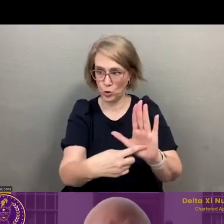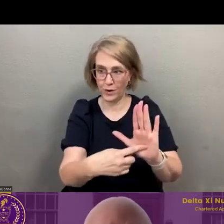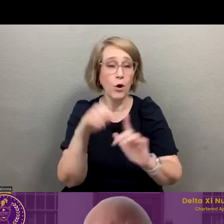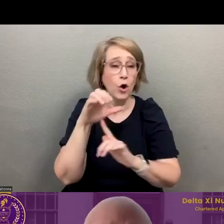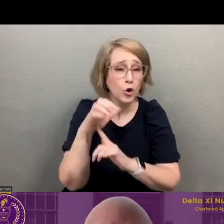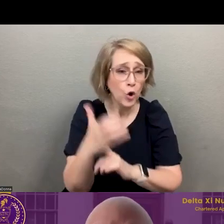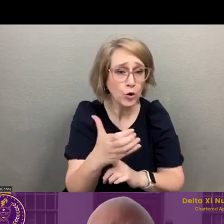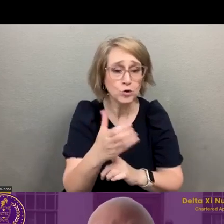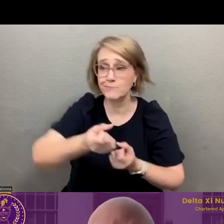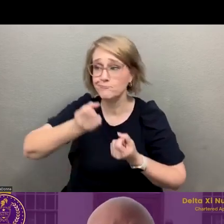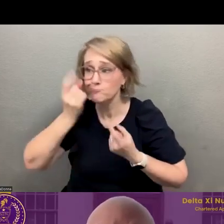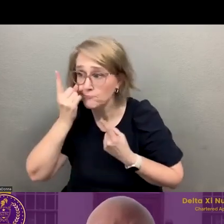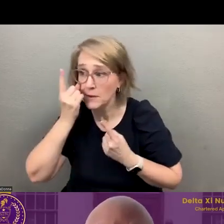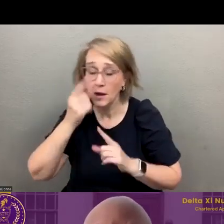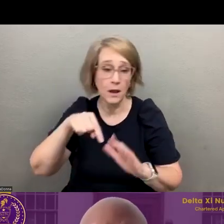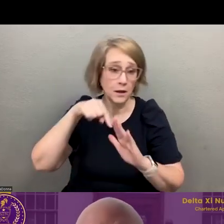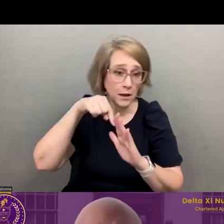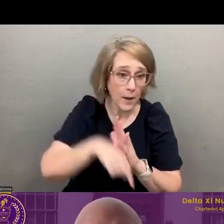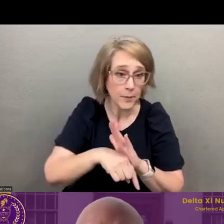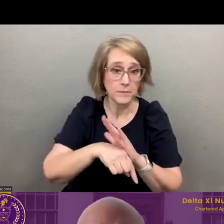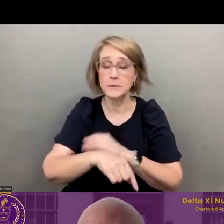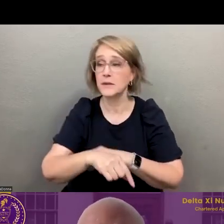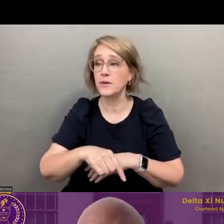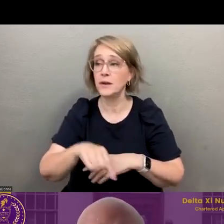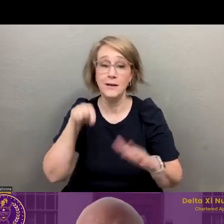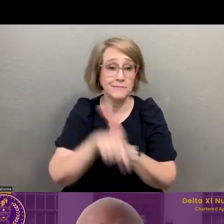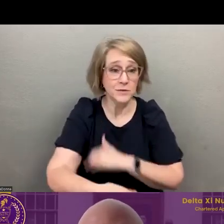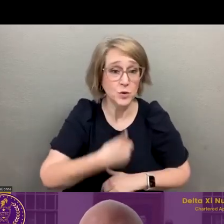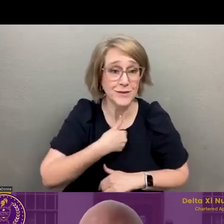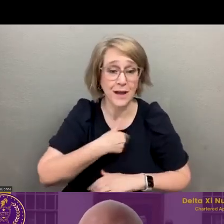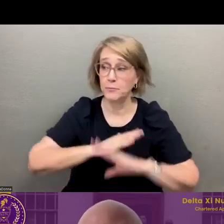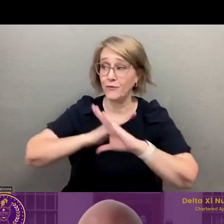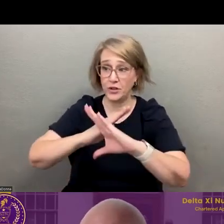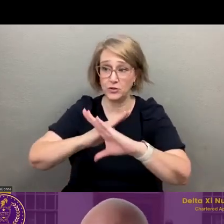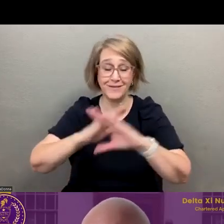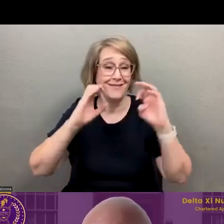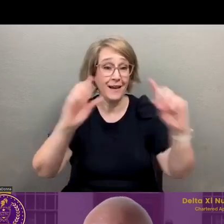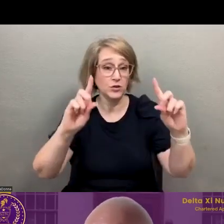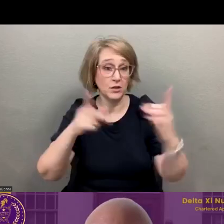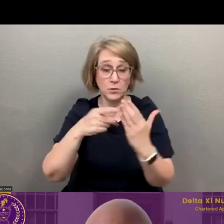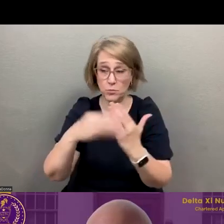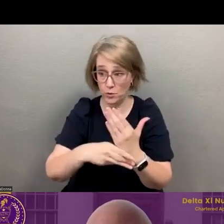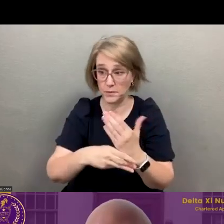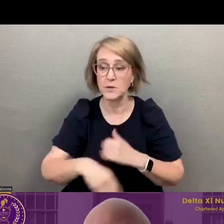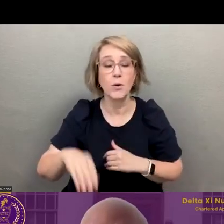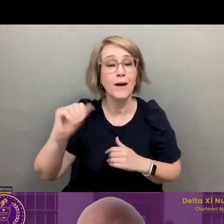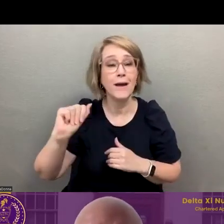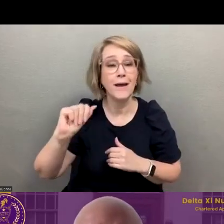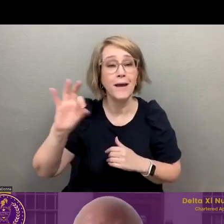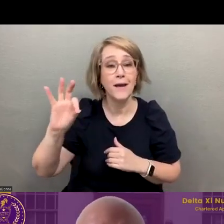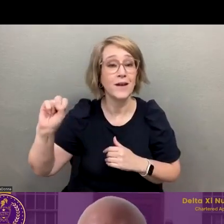is comprehensive on suicide prevention education for the Black and African American communities. And so with AFSP and with